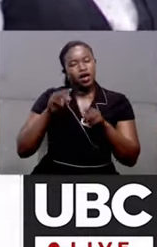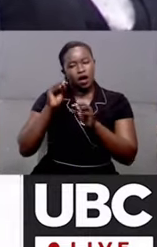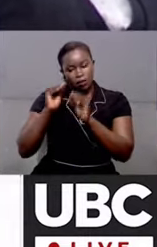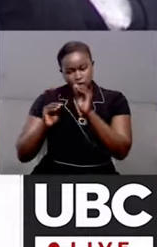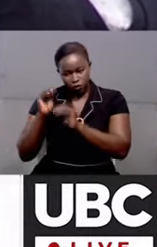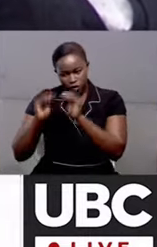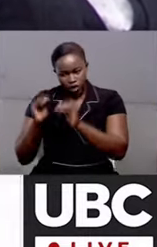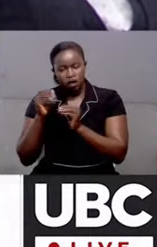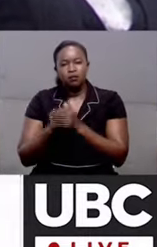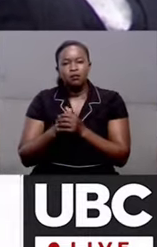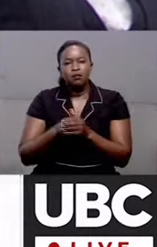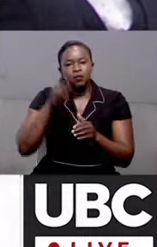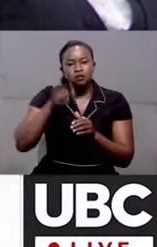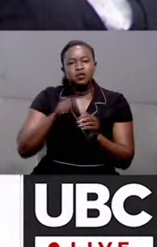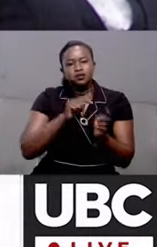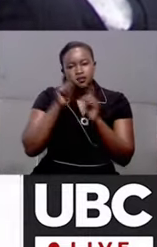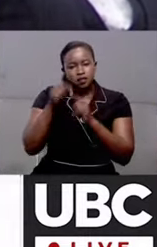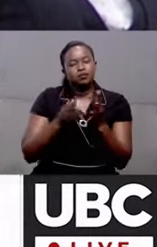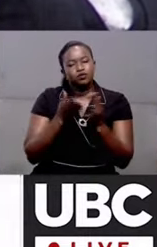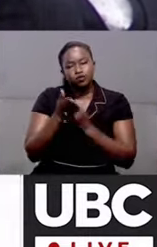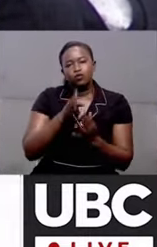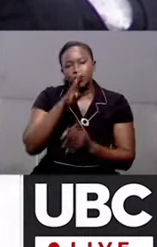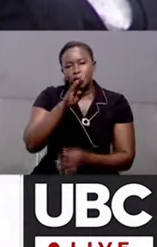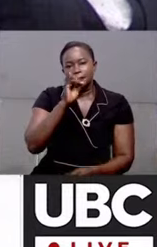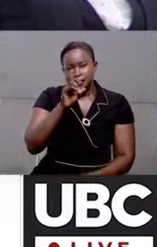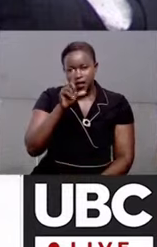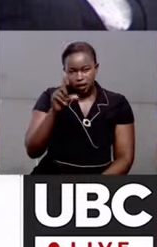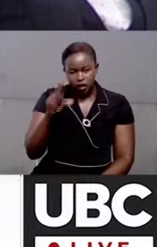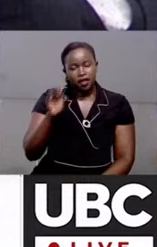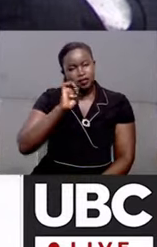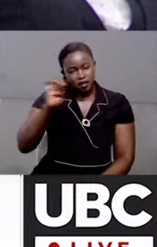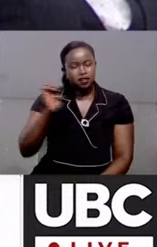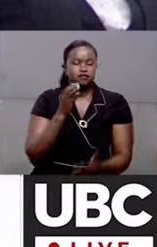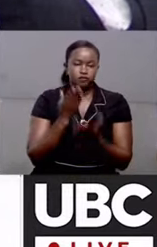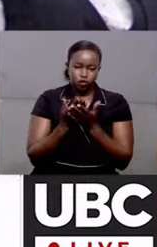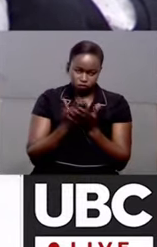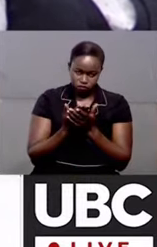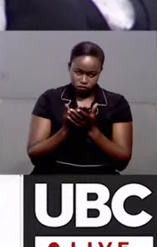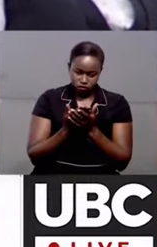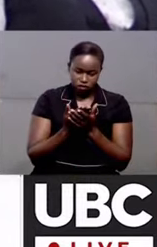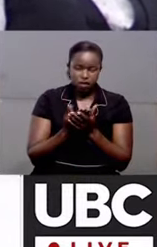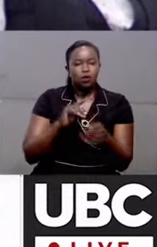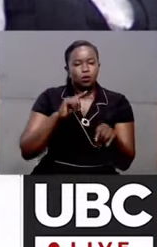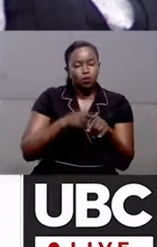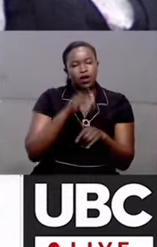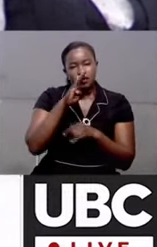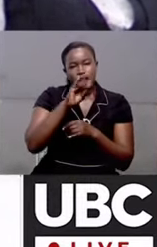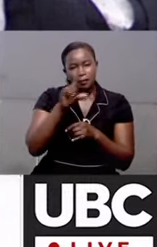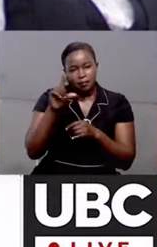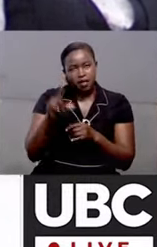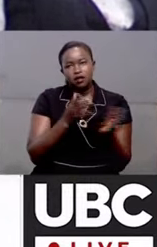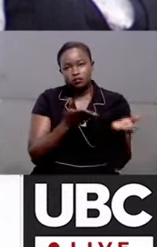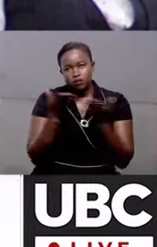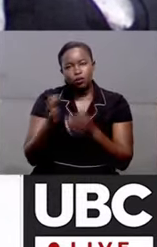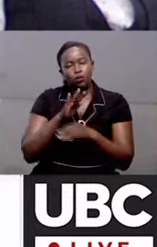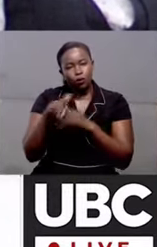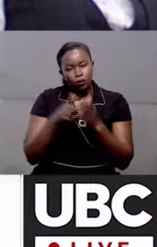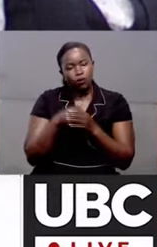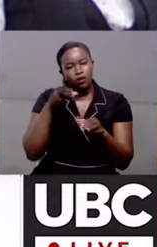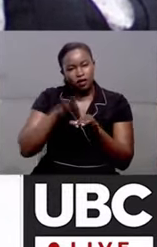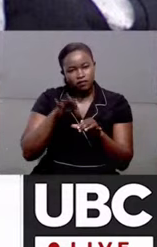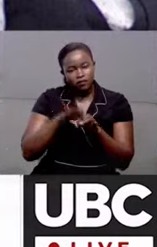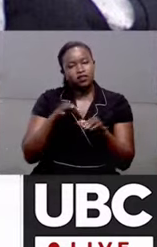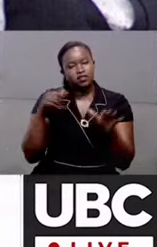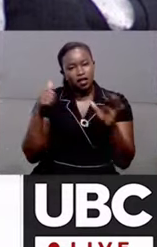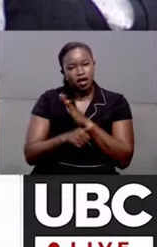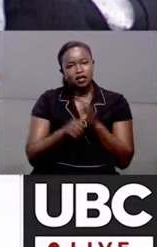it must come through a bill proposed by the executive. When the bill comes here, all the votes in those bills, as we